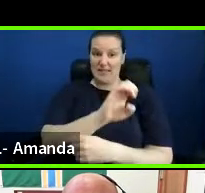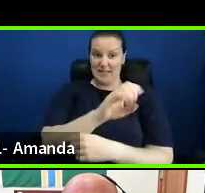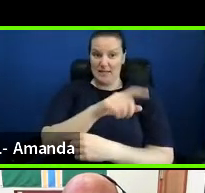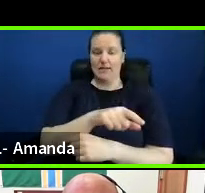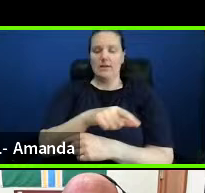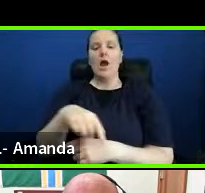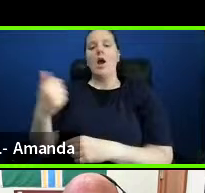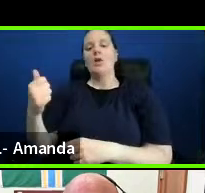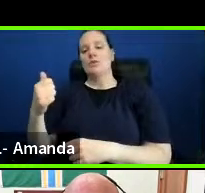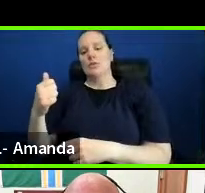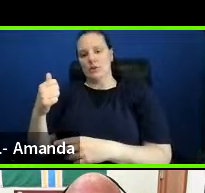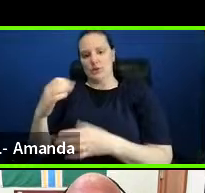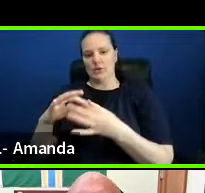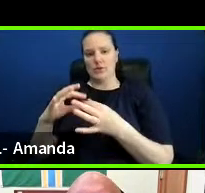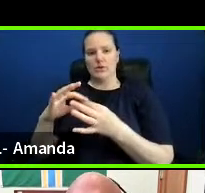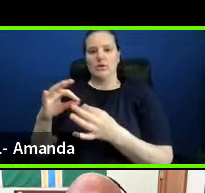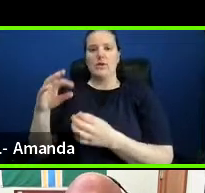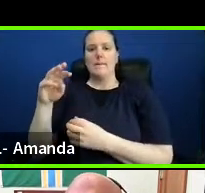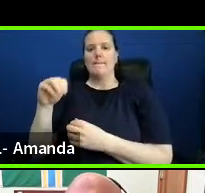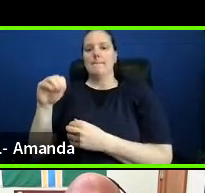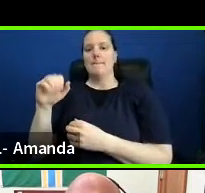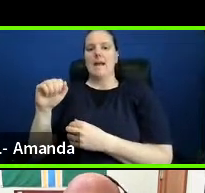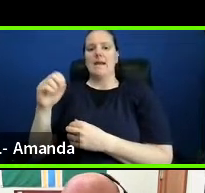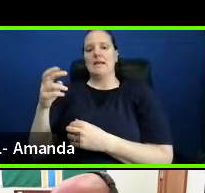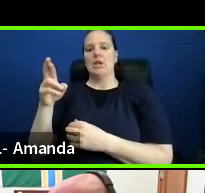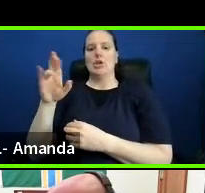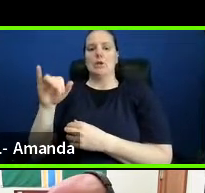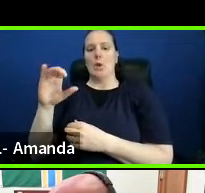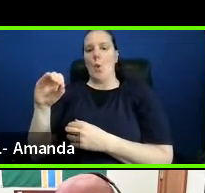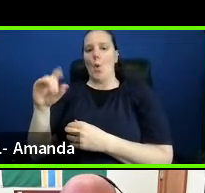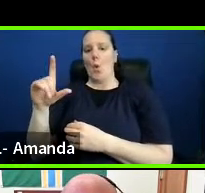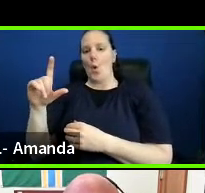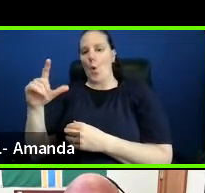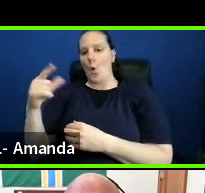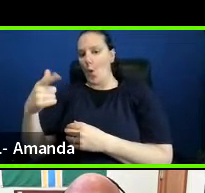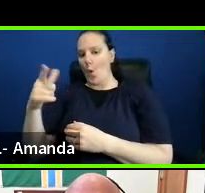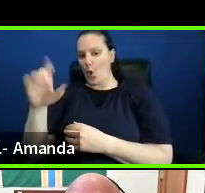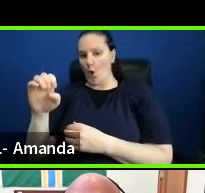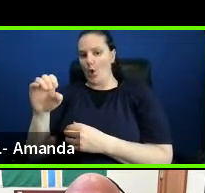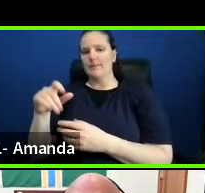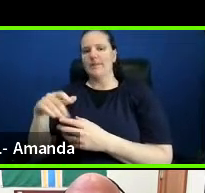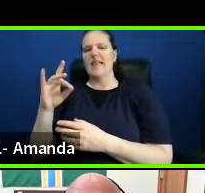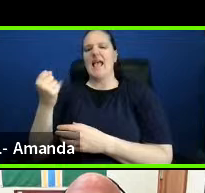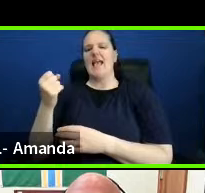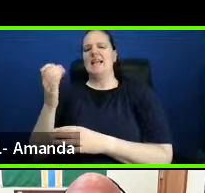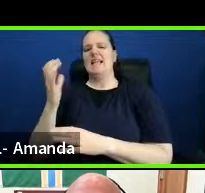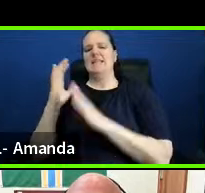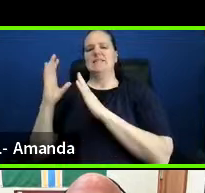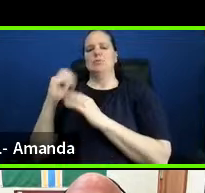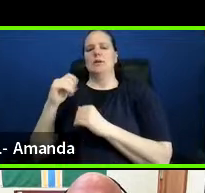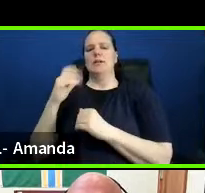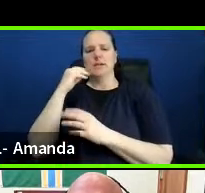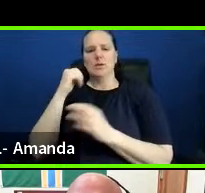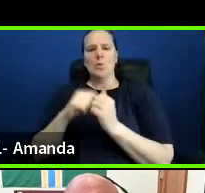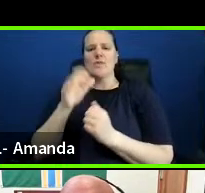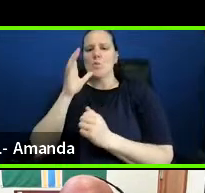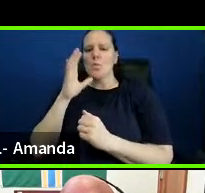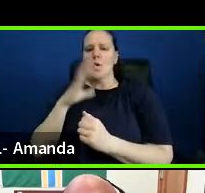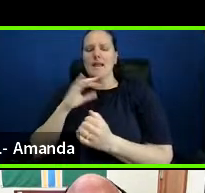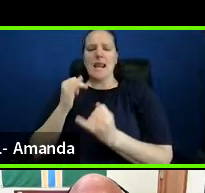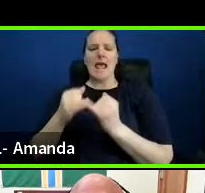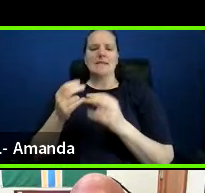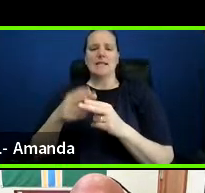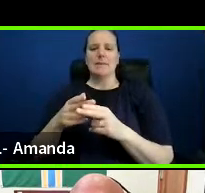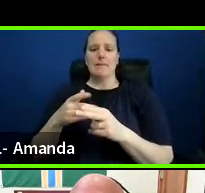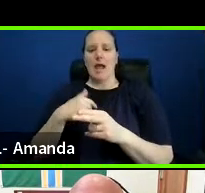is the McInerney Ogle, and way back in the 80s, we were experimenting with women's last names. I'm